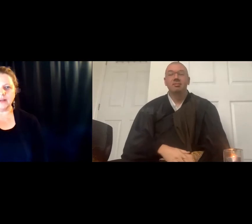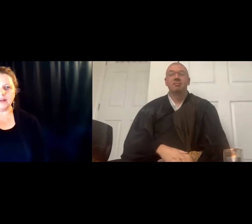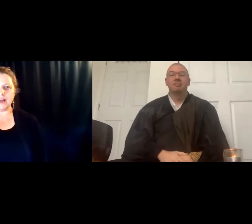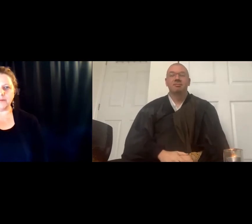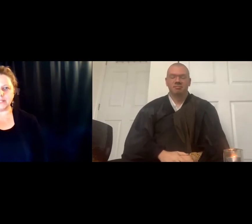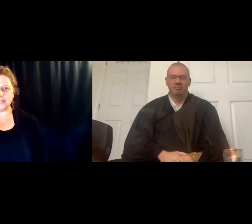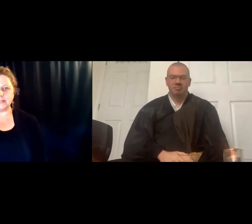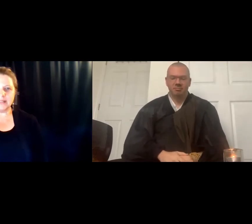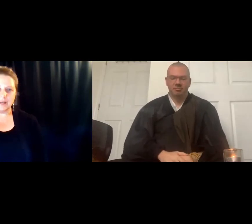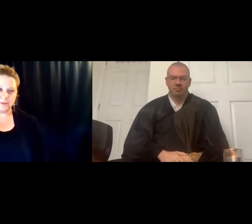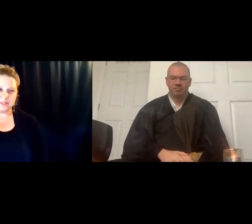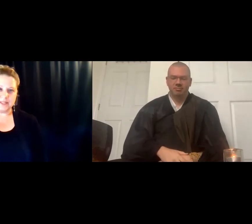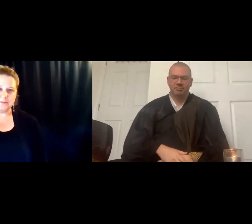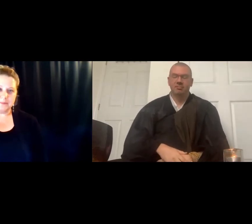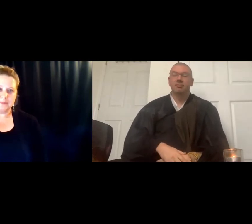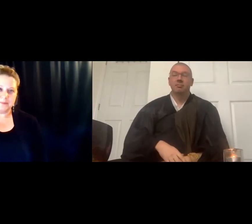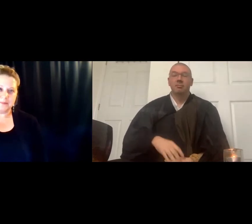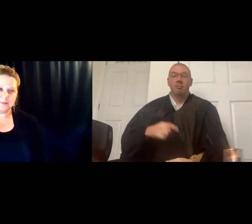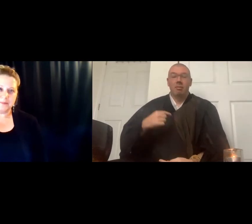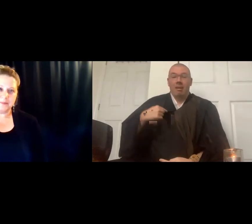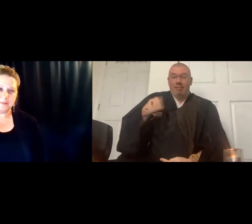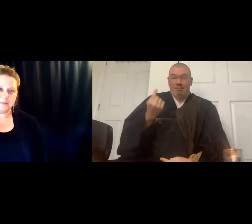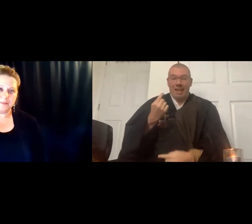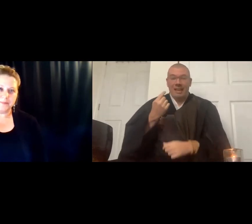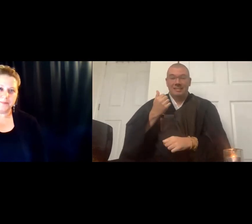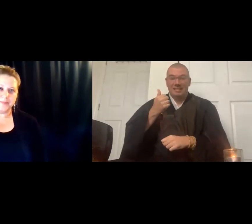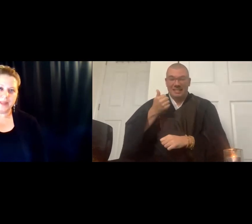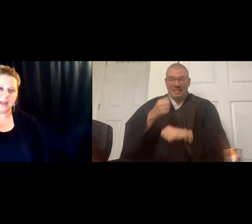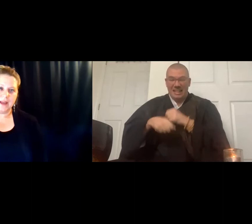other religions like Buddhism.